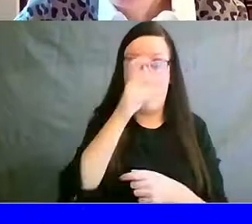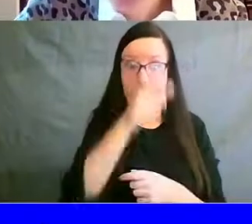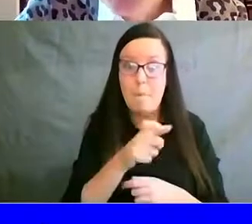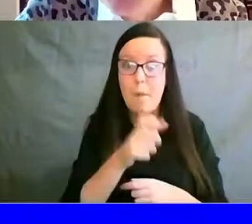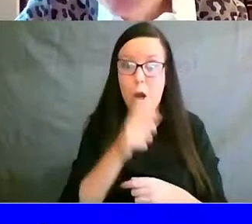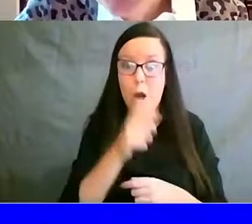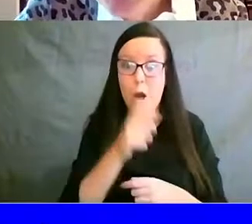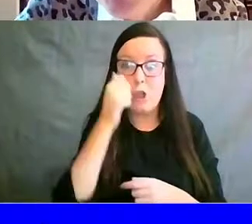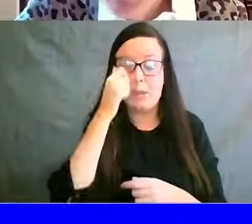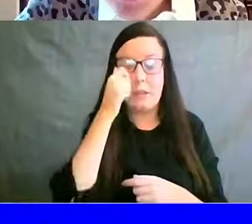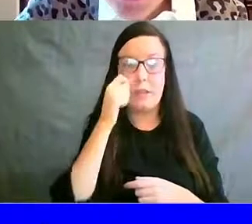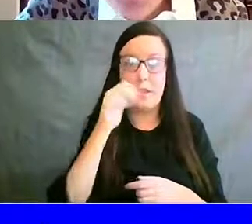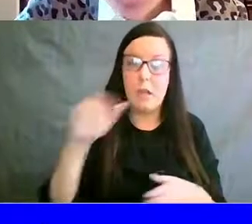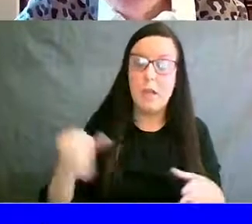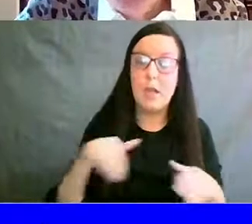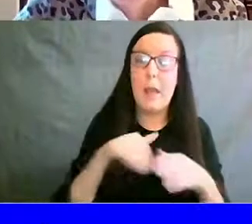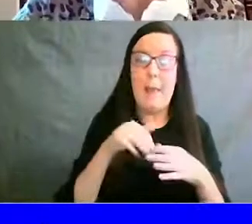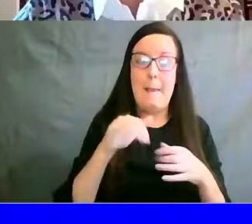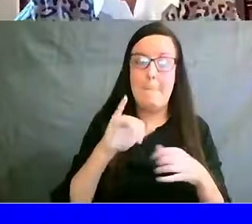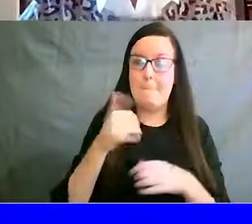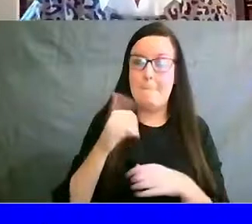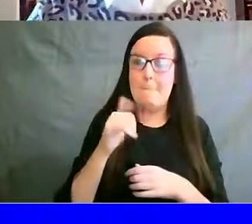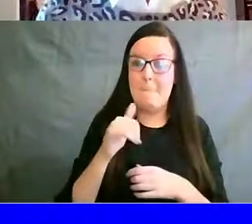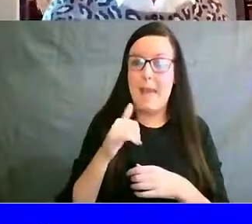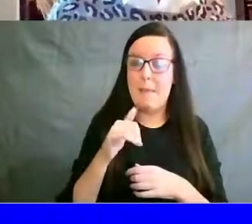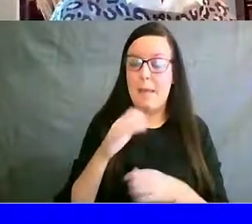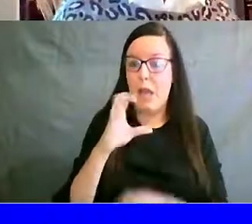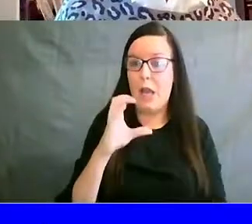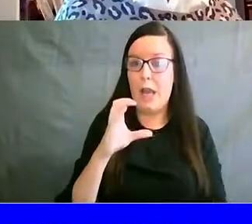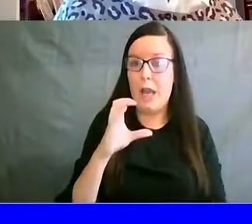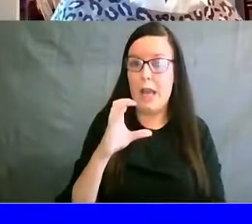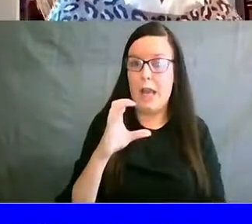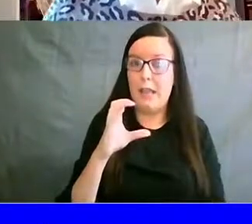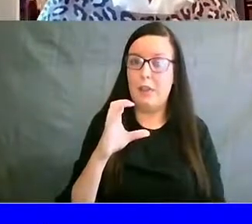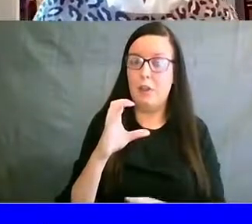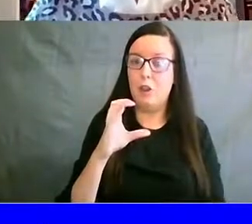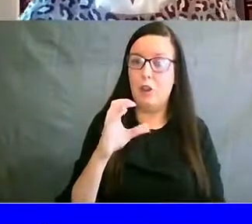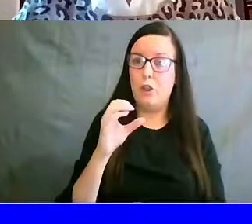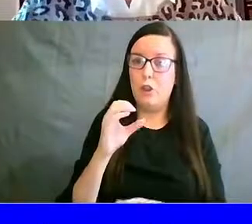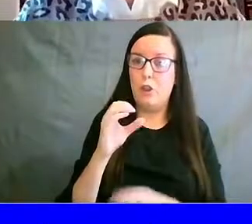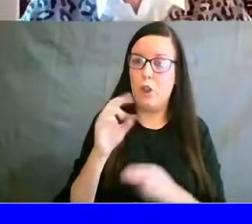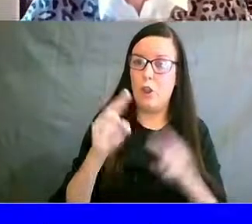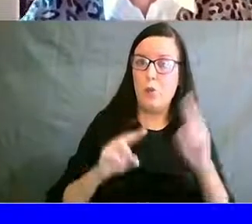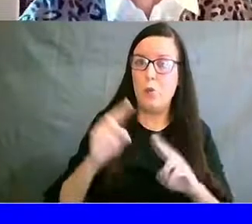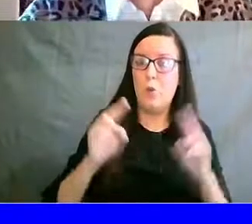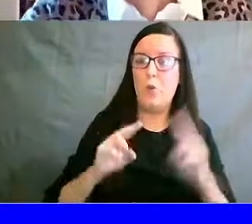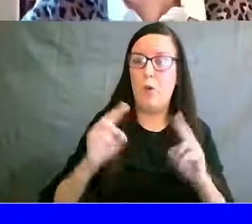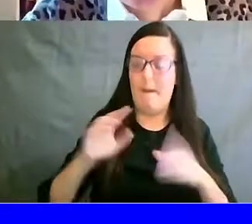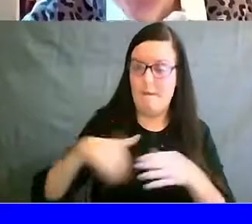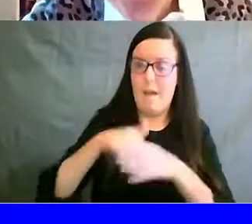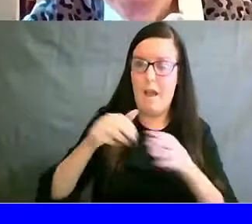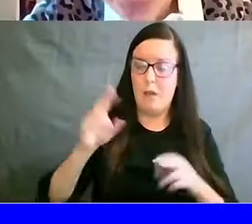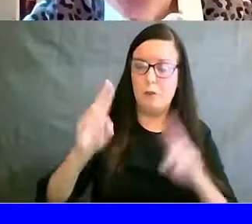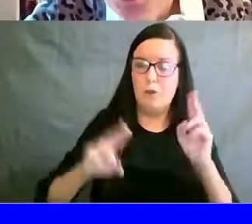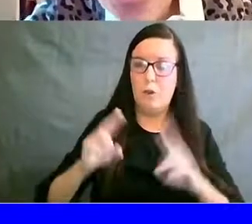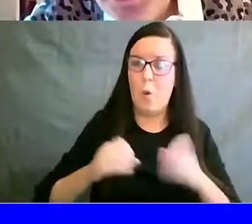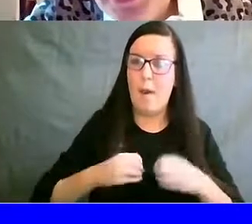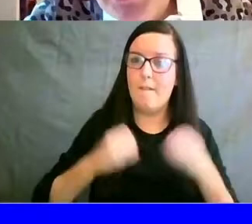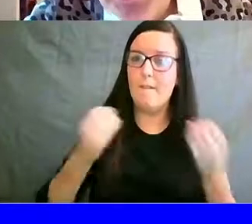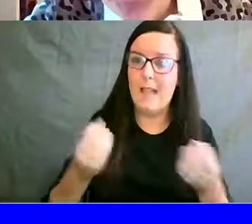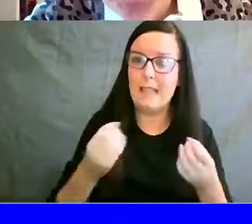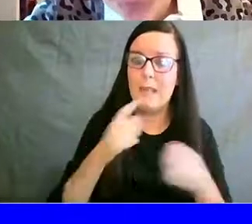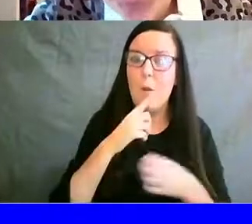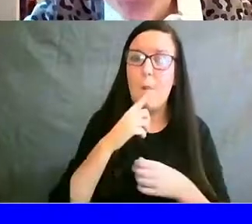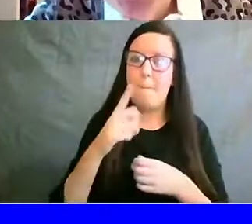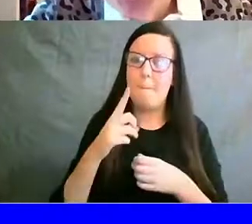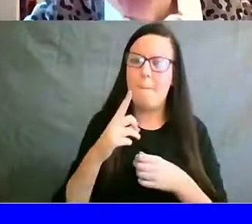be a complainant in respect of any of these new offences. It's also important to say, I think, that in the context